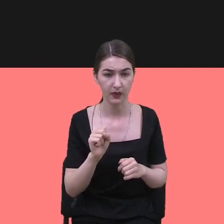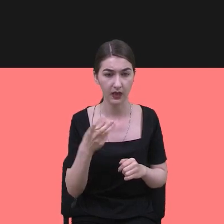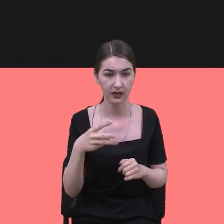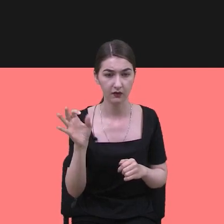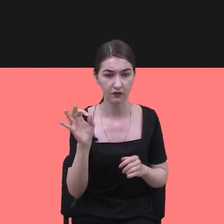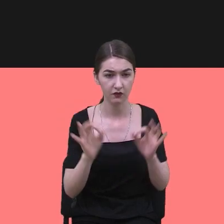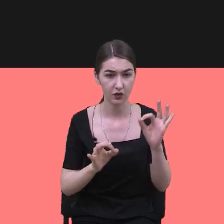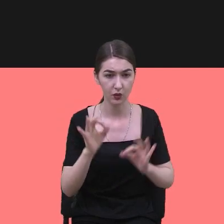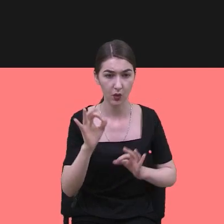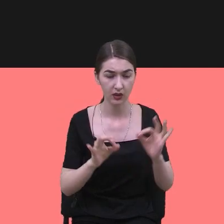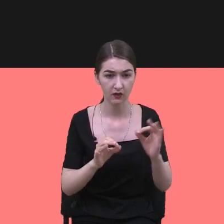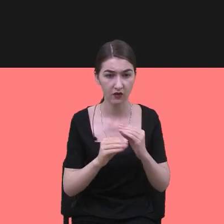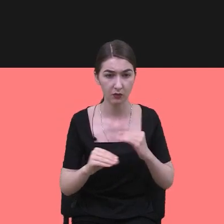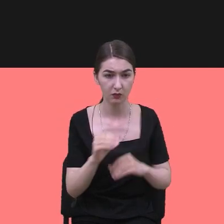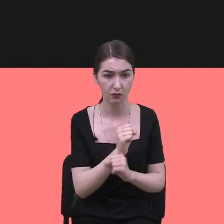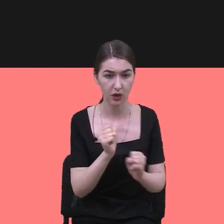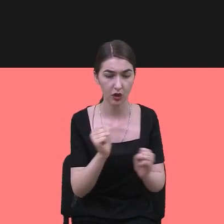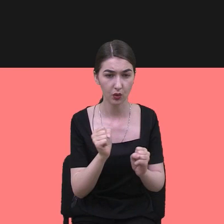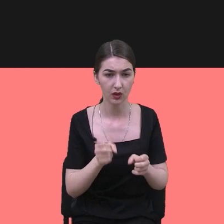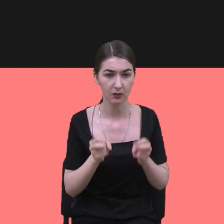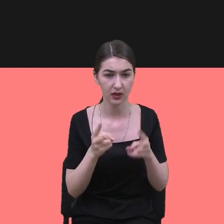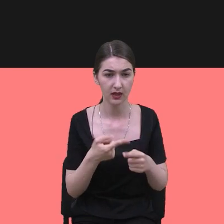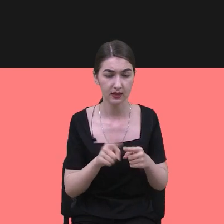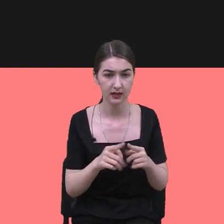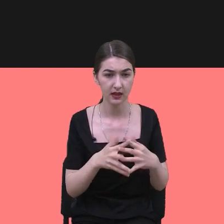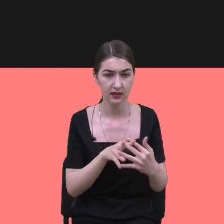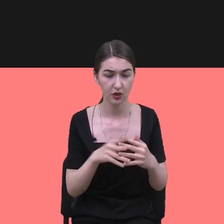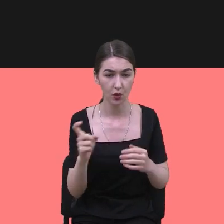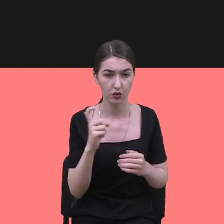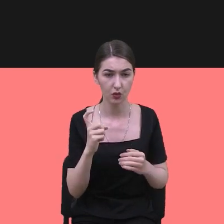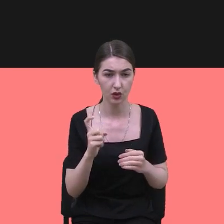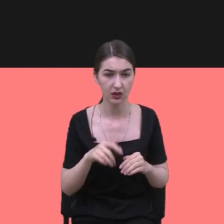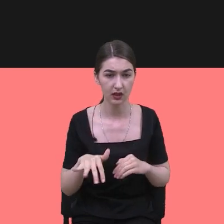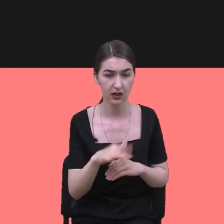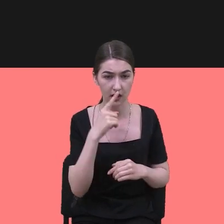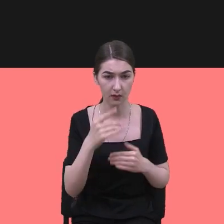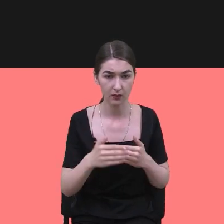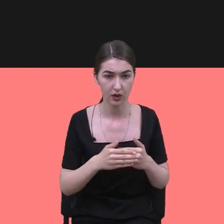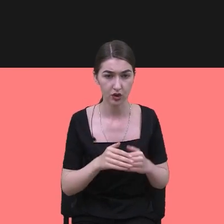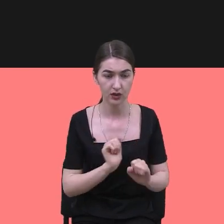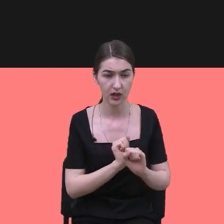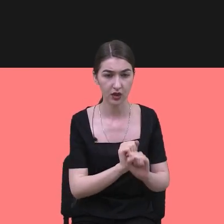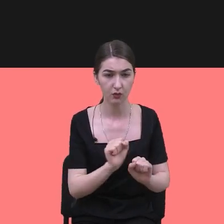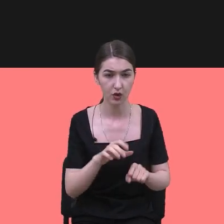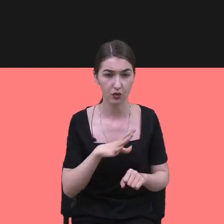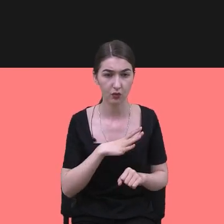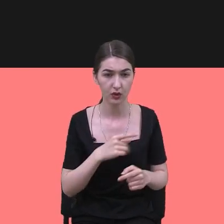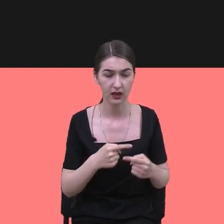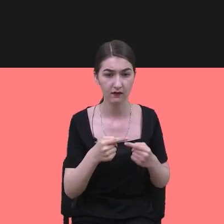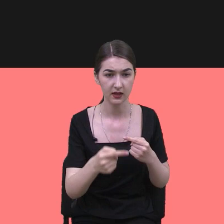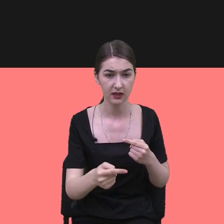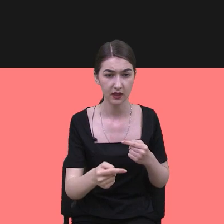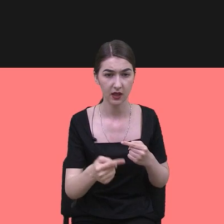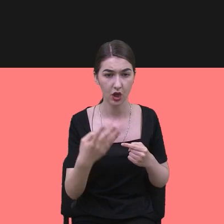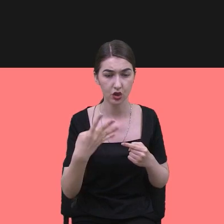Denis Marchuk, who has been in our room, 30% of these mine accidents they happen